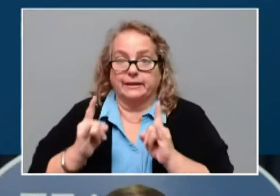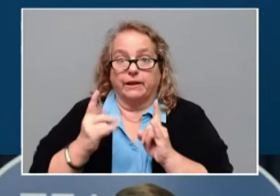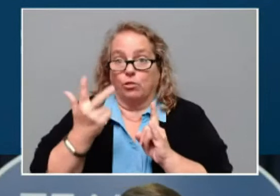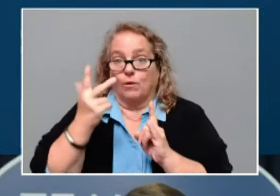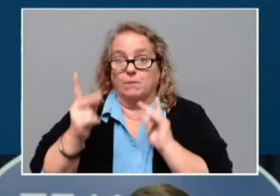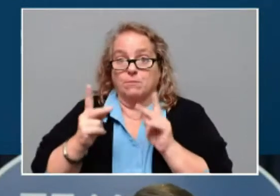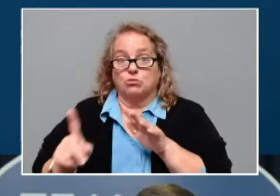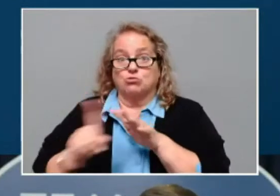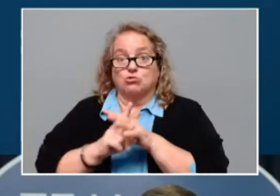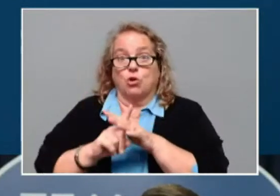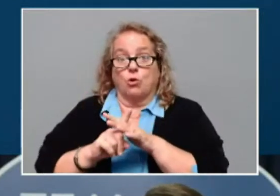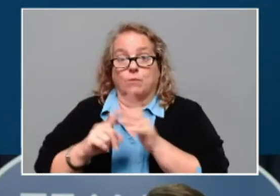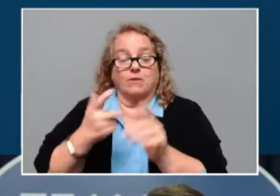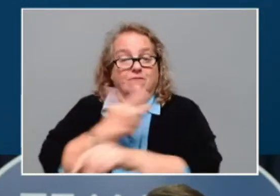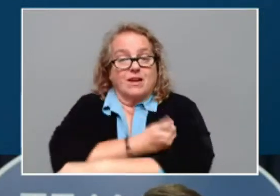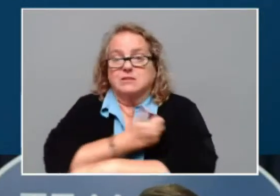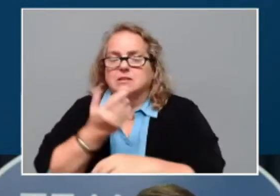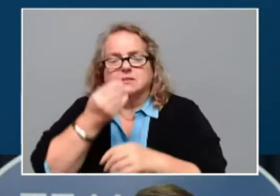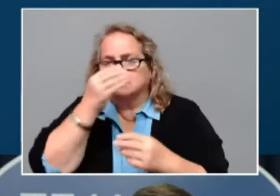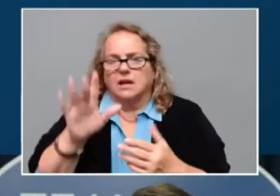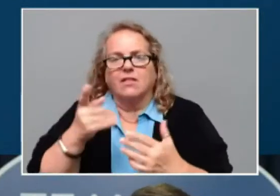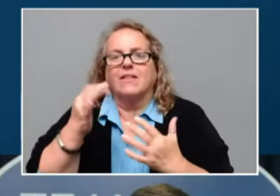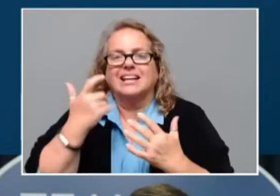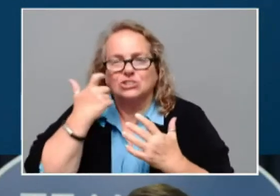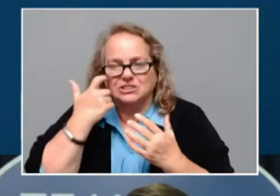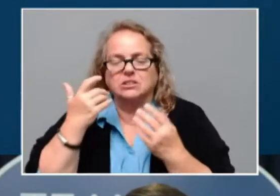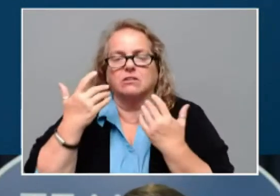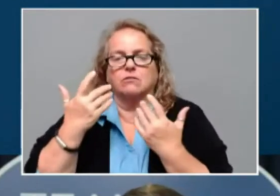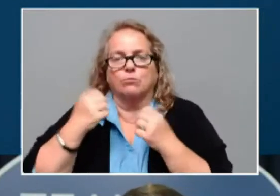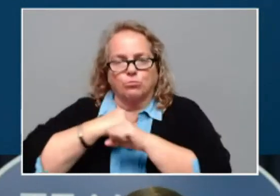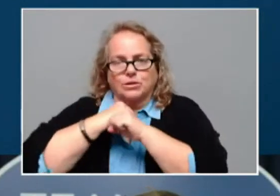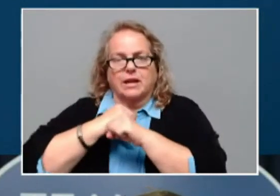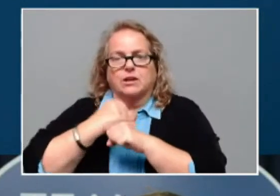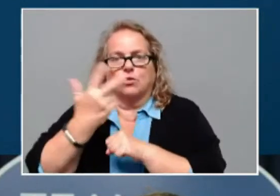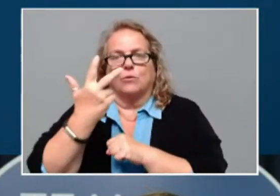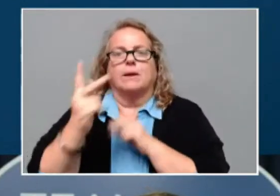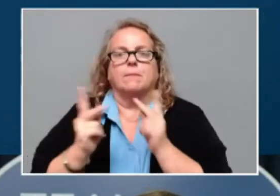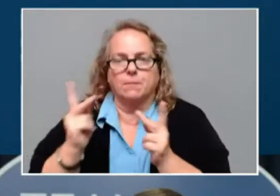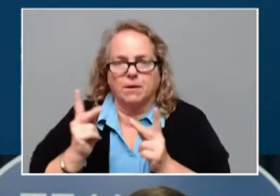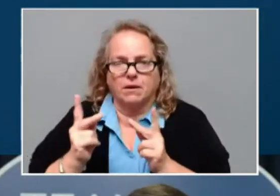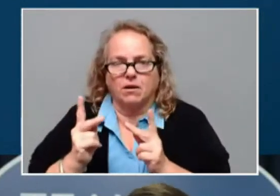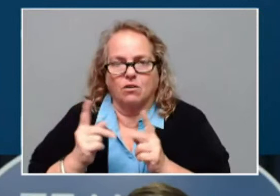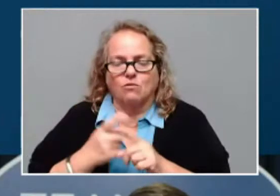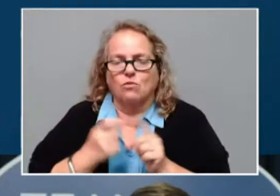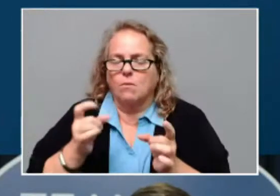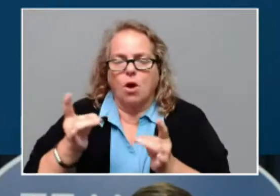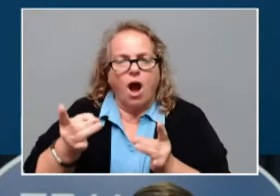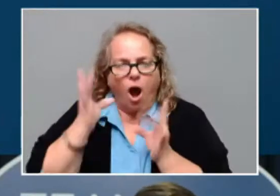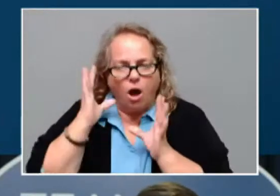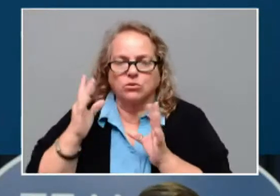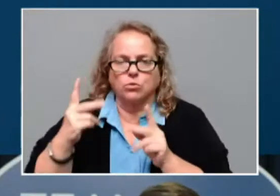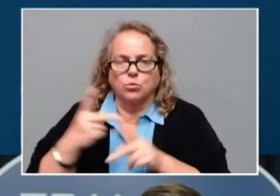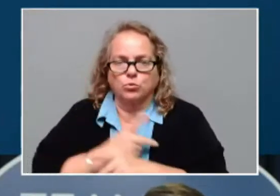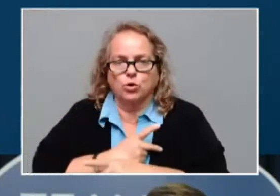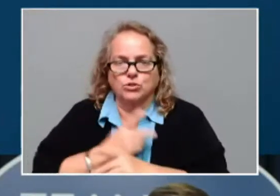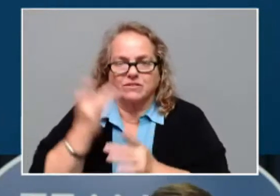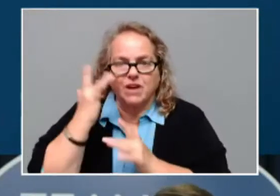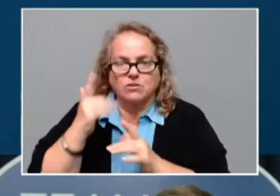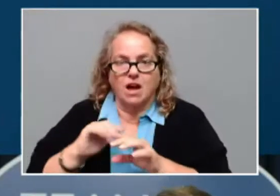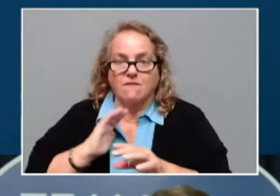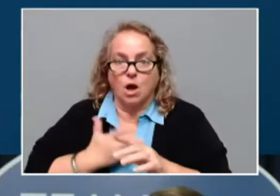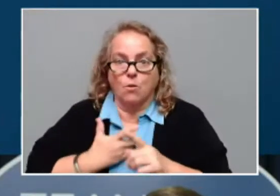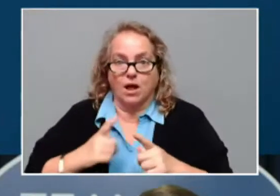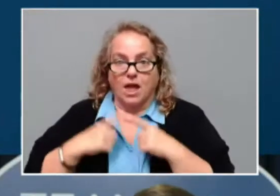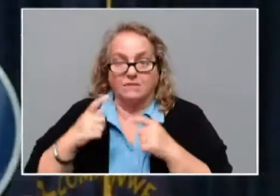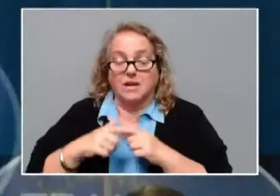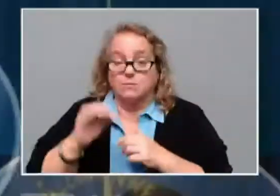just protected 3 people from the deadliest virus of our lifetime. So everybody involved in the